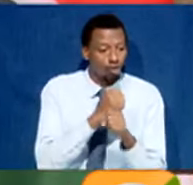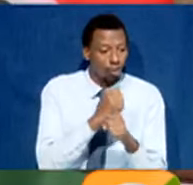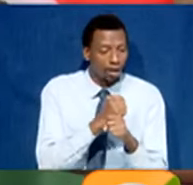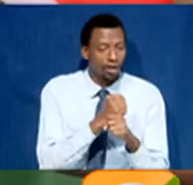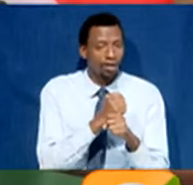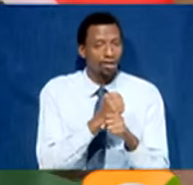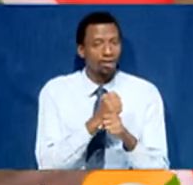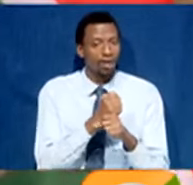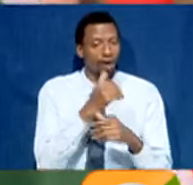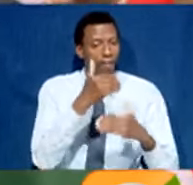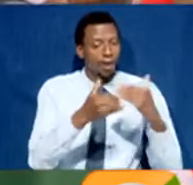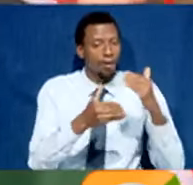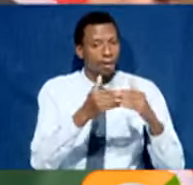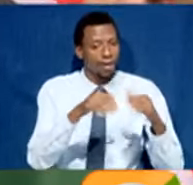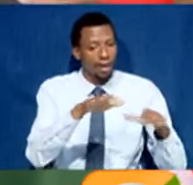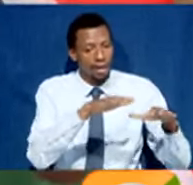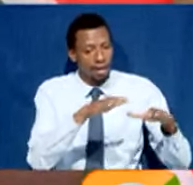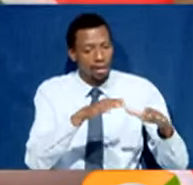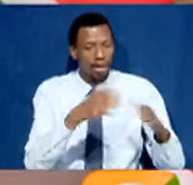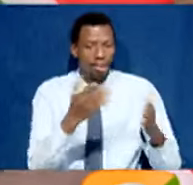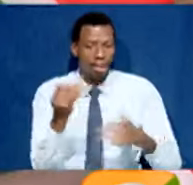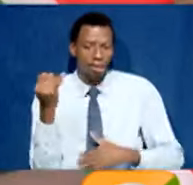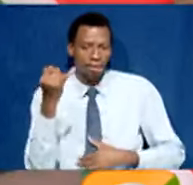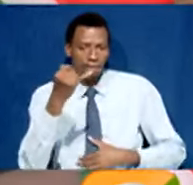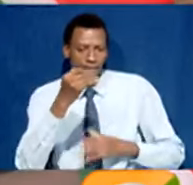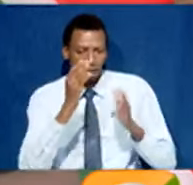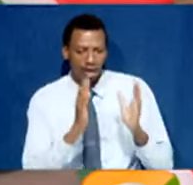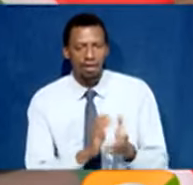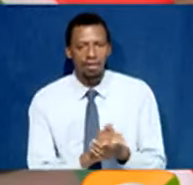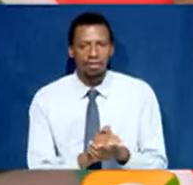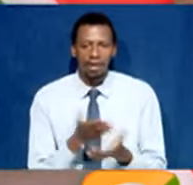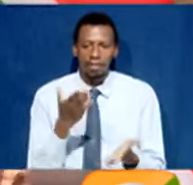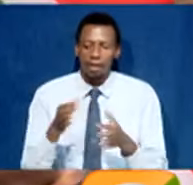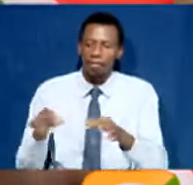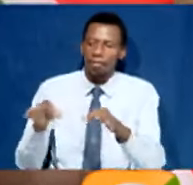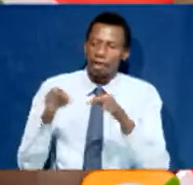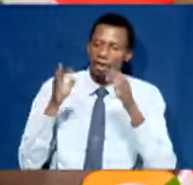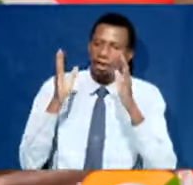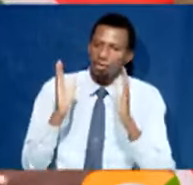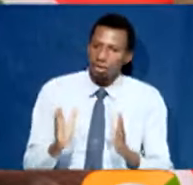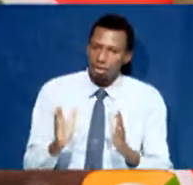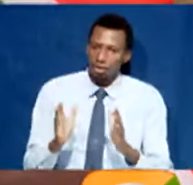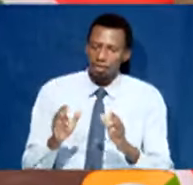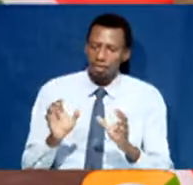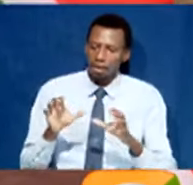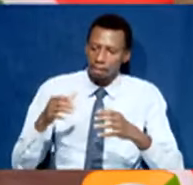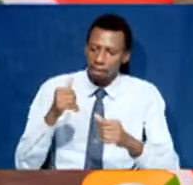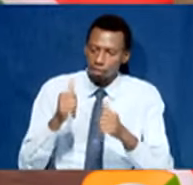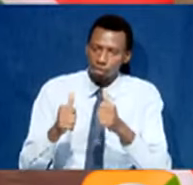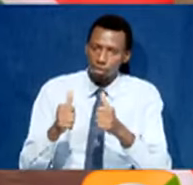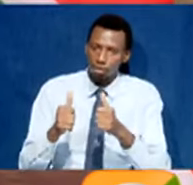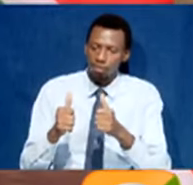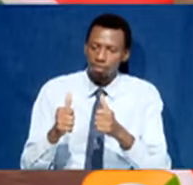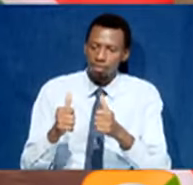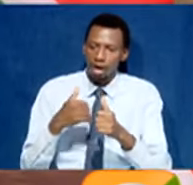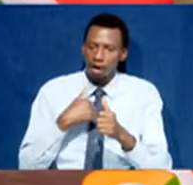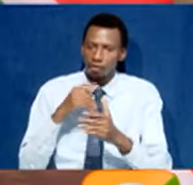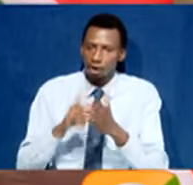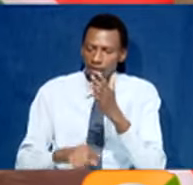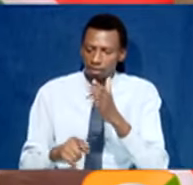are an architect, or they work in some company, they are an accountant in some company that is doing cement